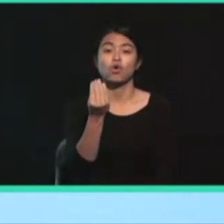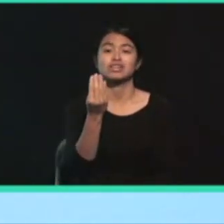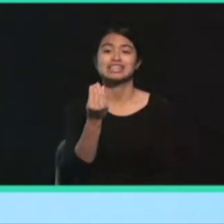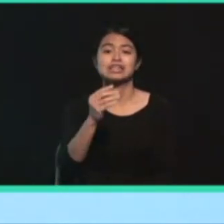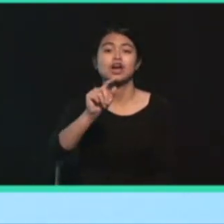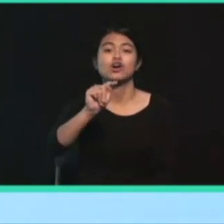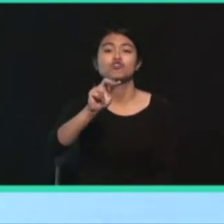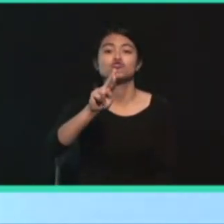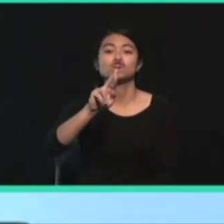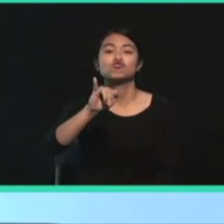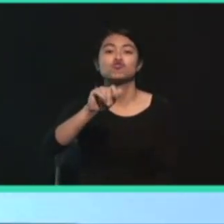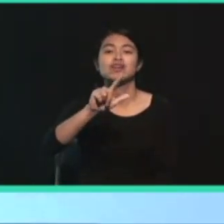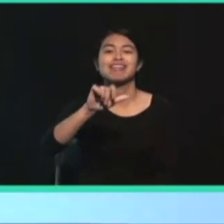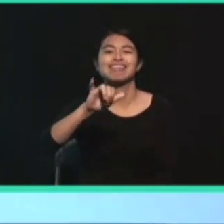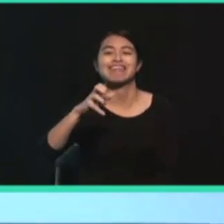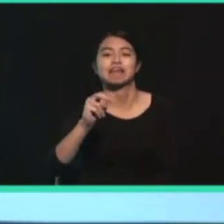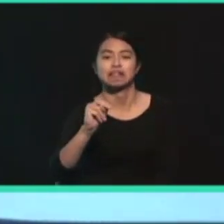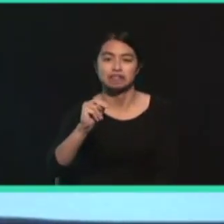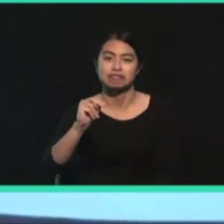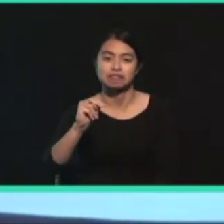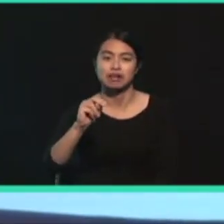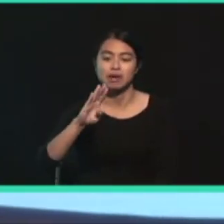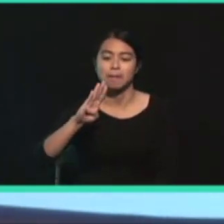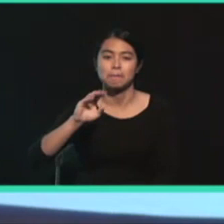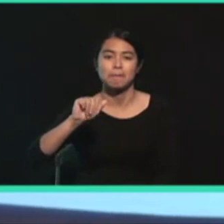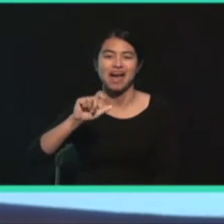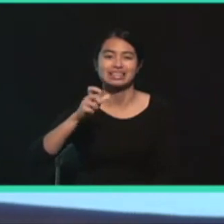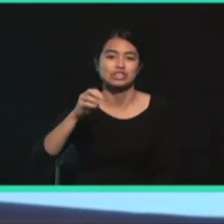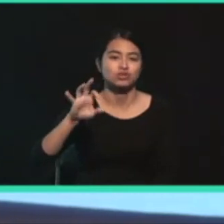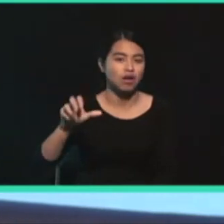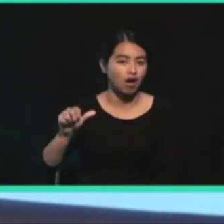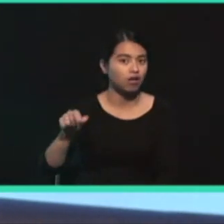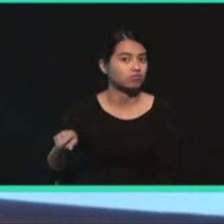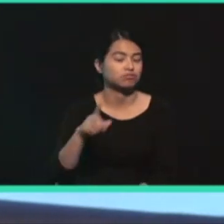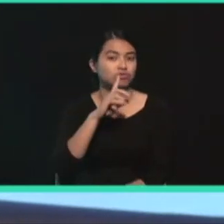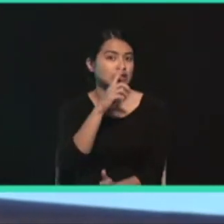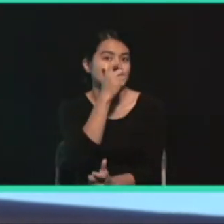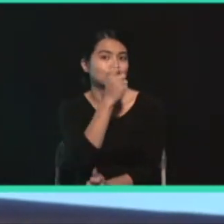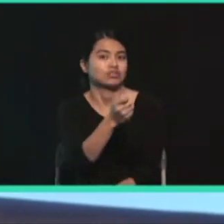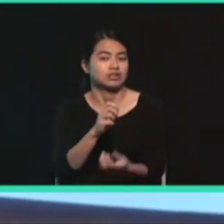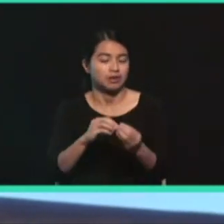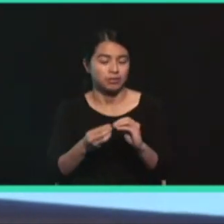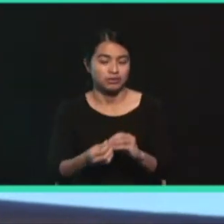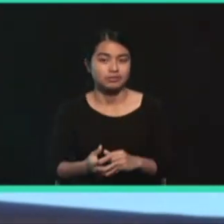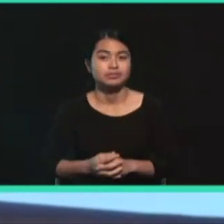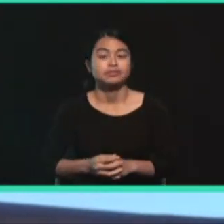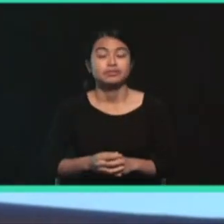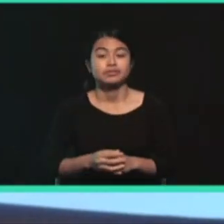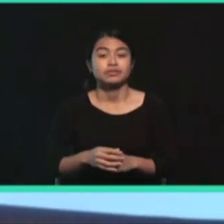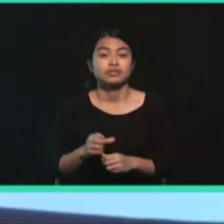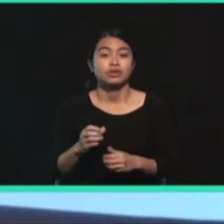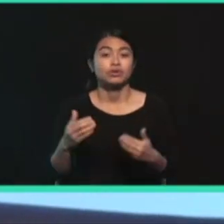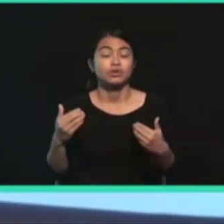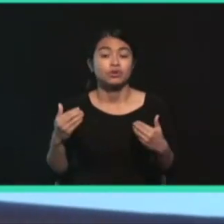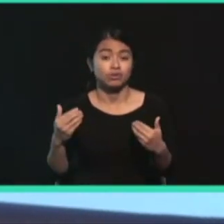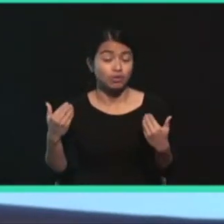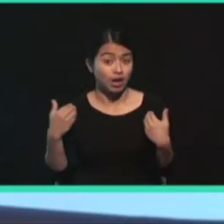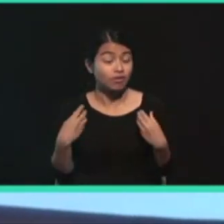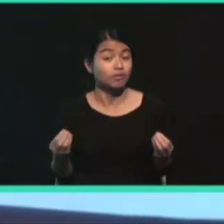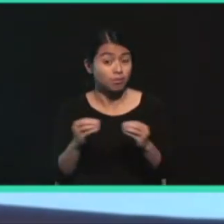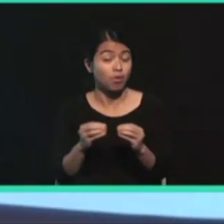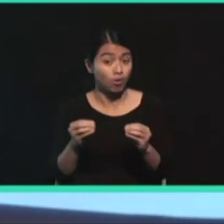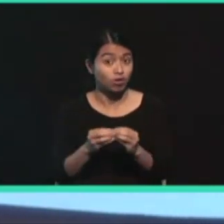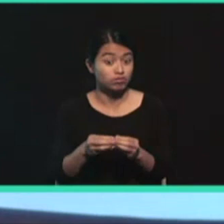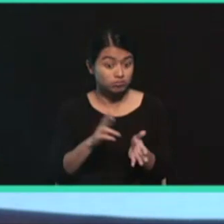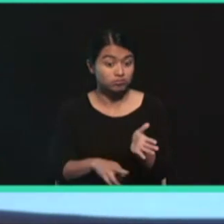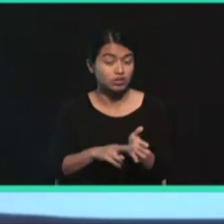harbor us humans. And I think there's quite some interesting numbers. So, but there's more to come. This is a recently